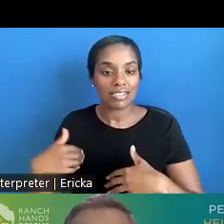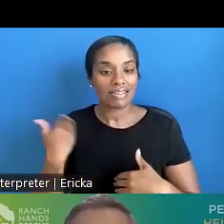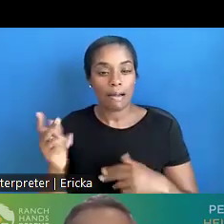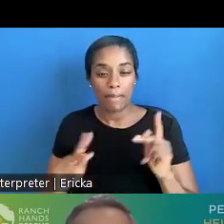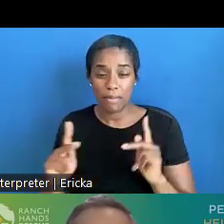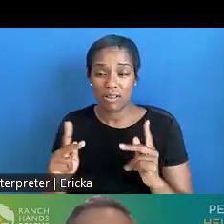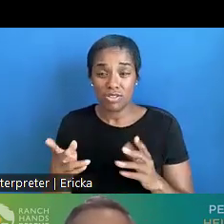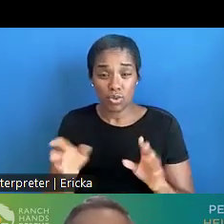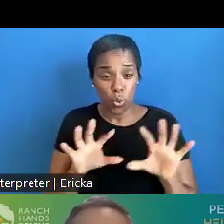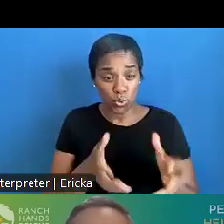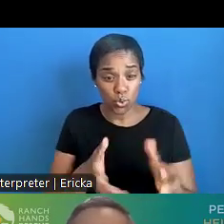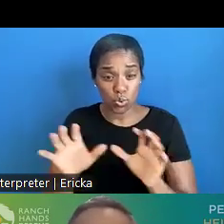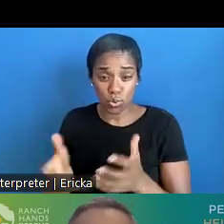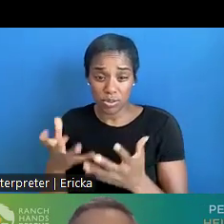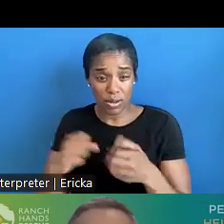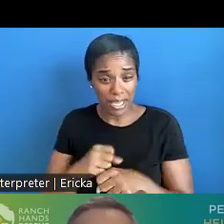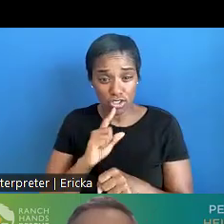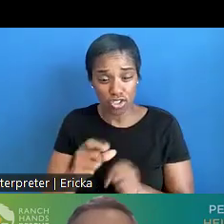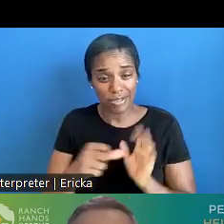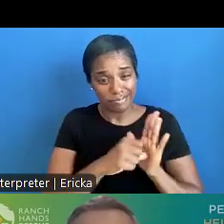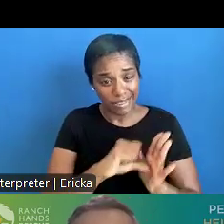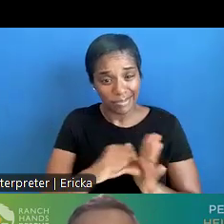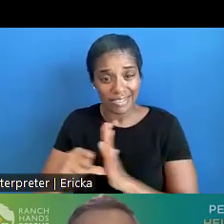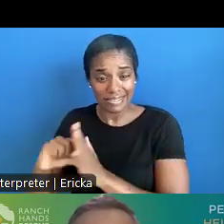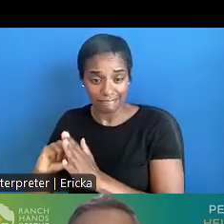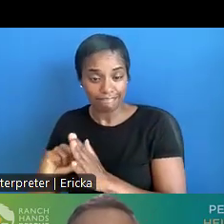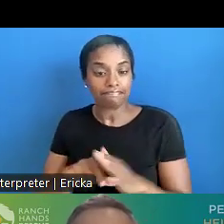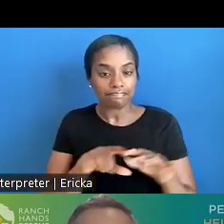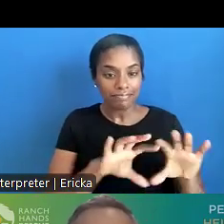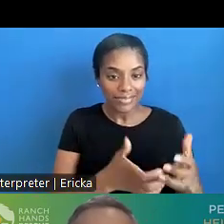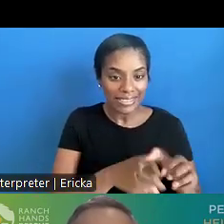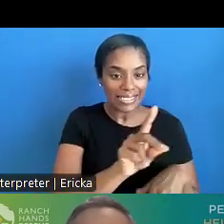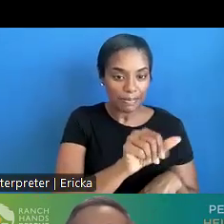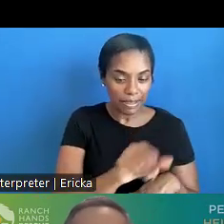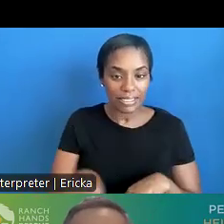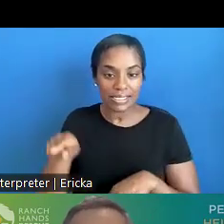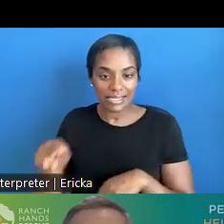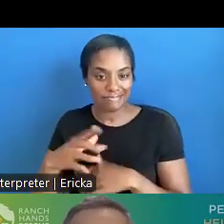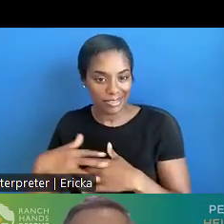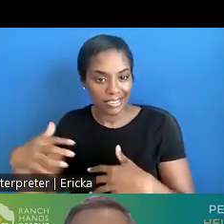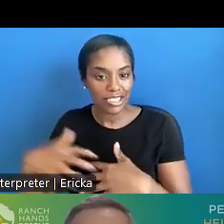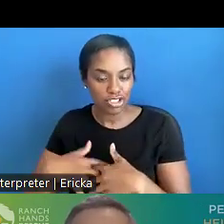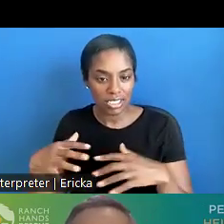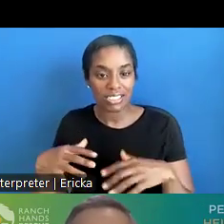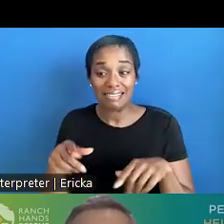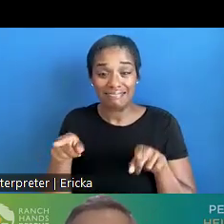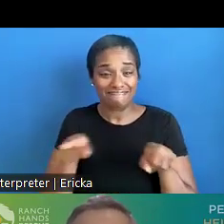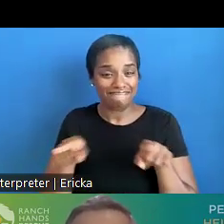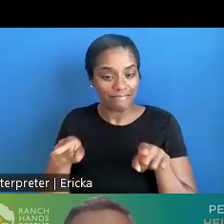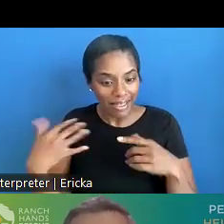that I'm highlighting and noting because they require additional attention and specific efforts and interventions